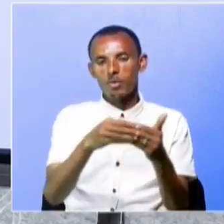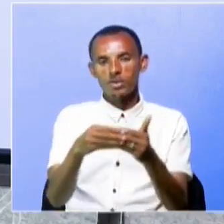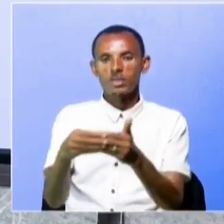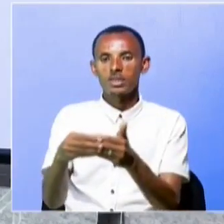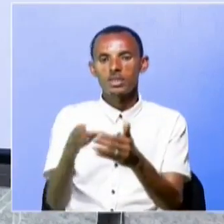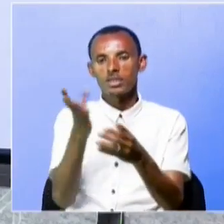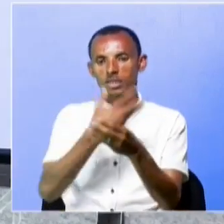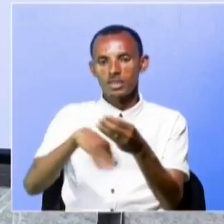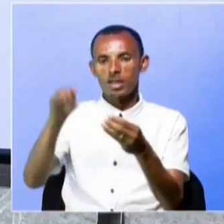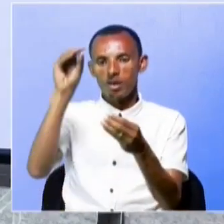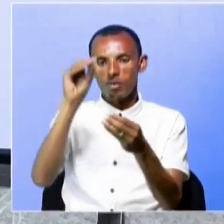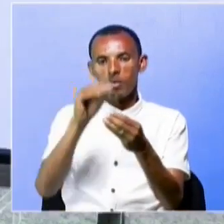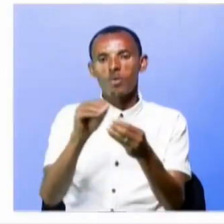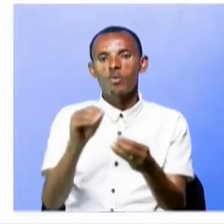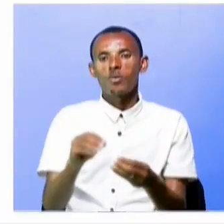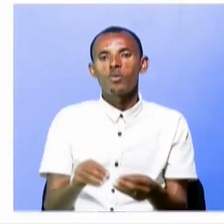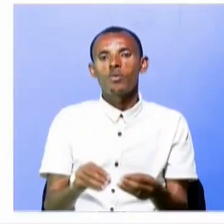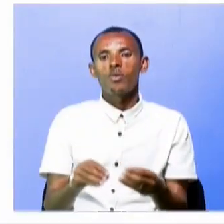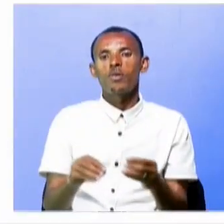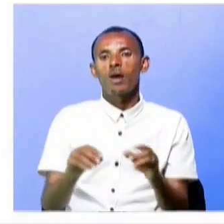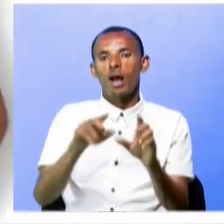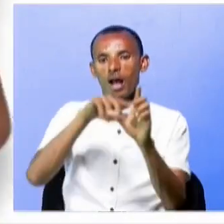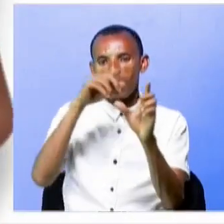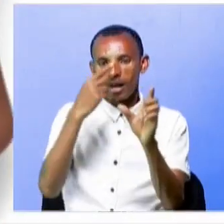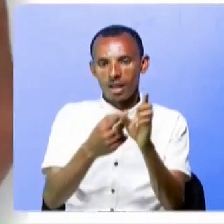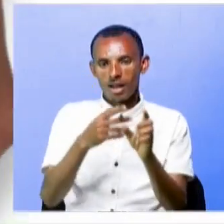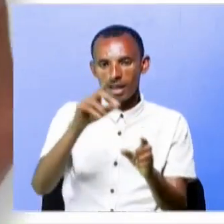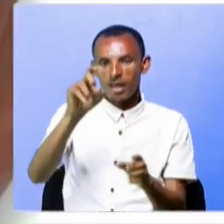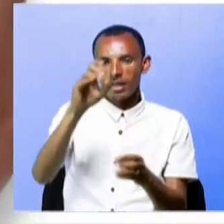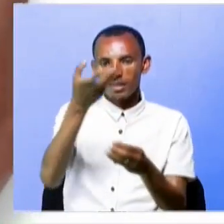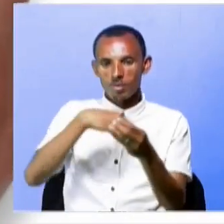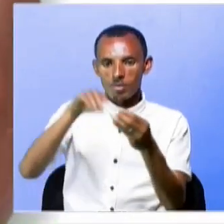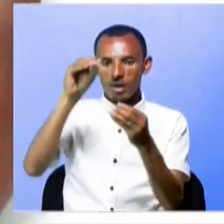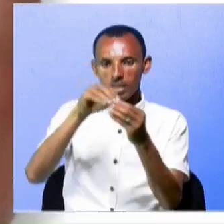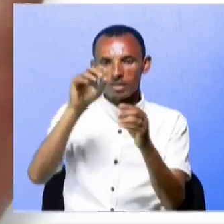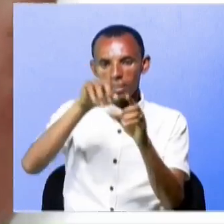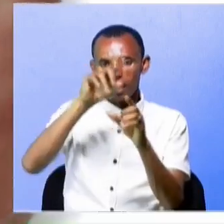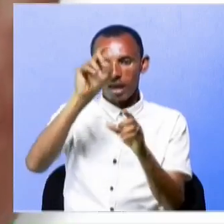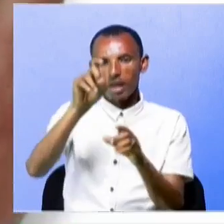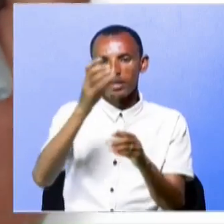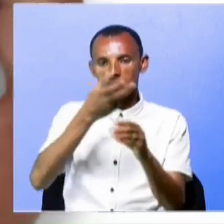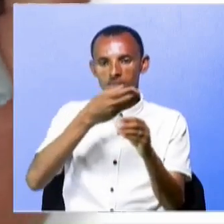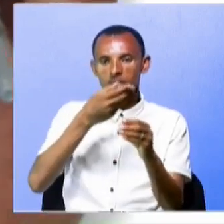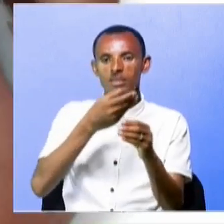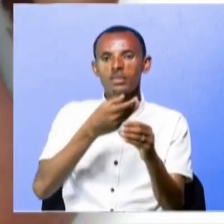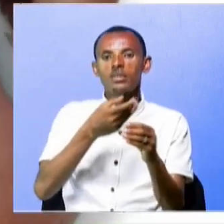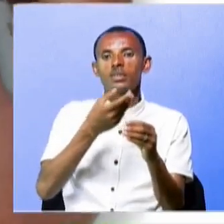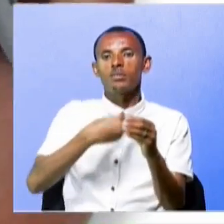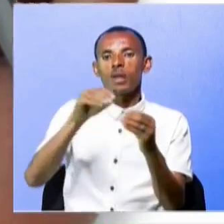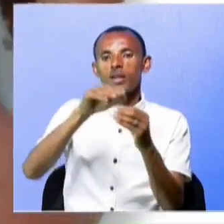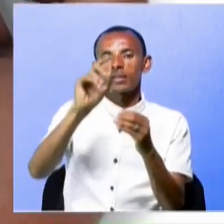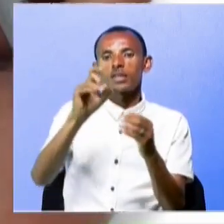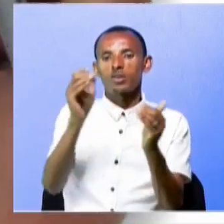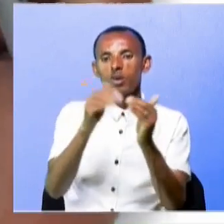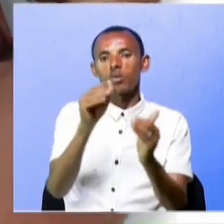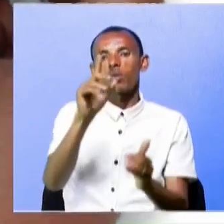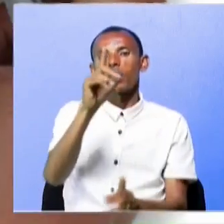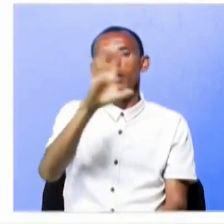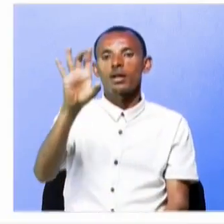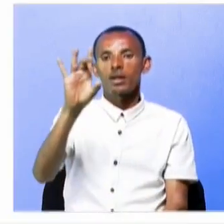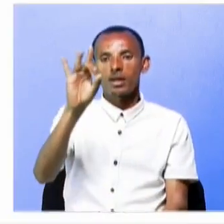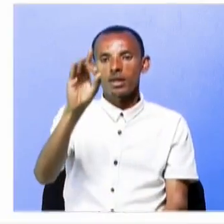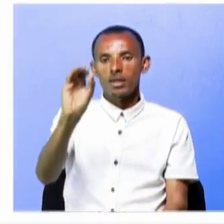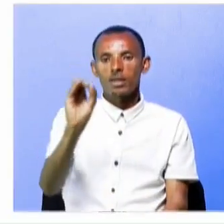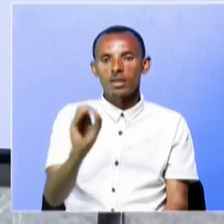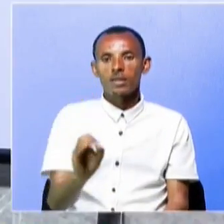sum of these angles, x plus x plus x, must give us 180 degrees.